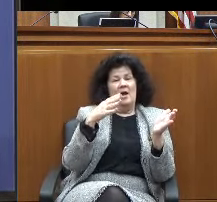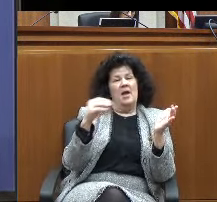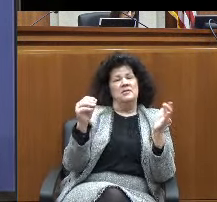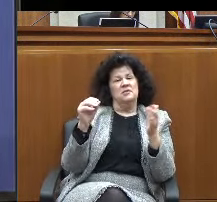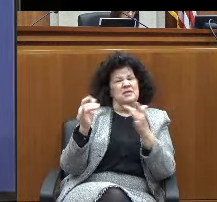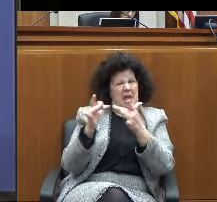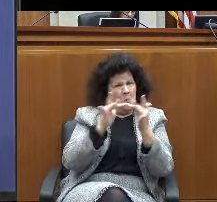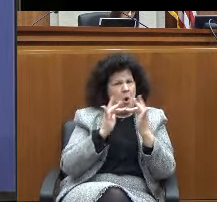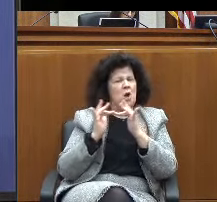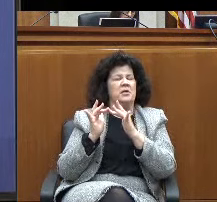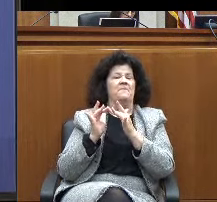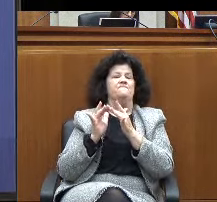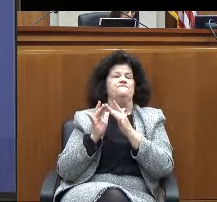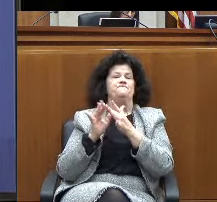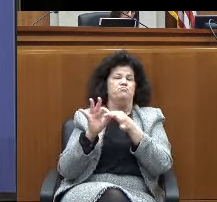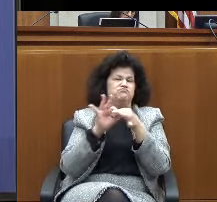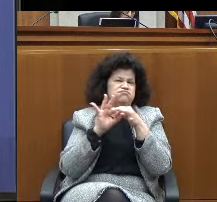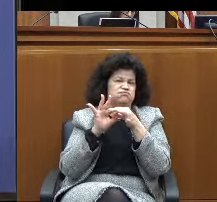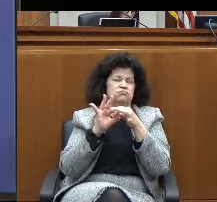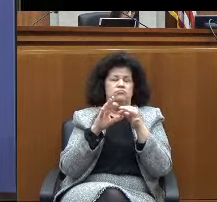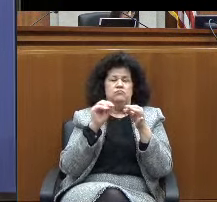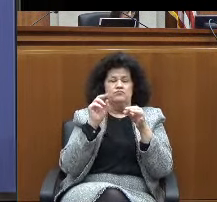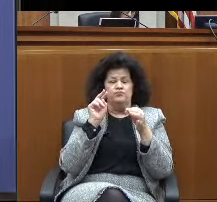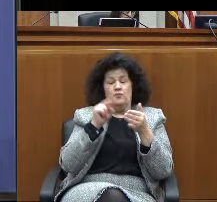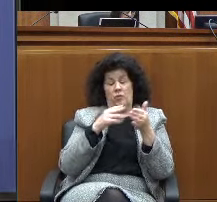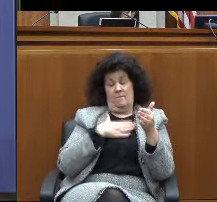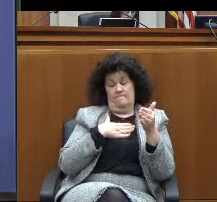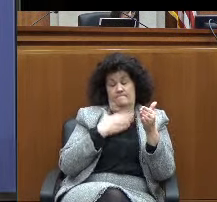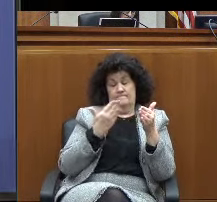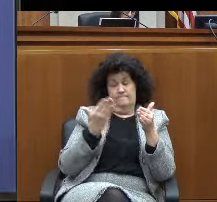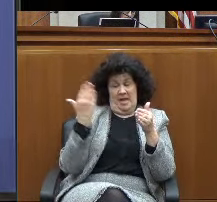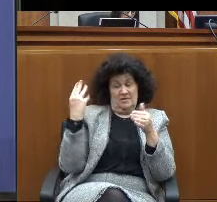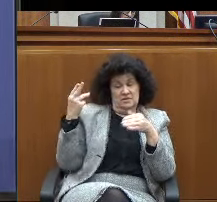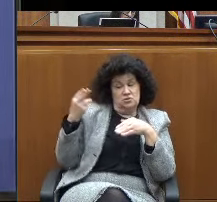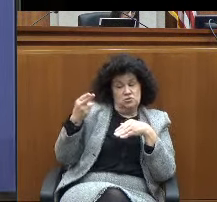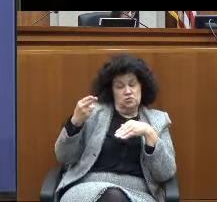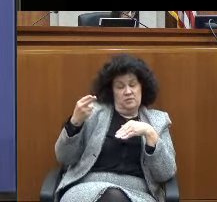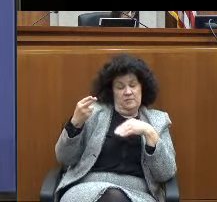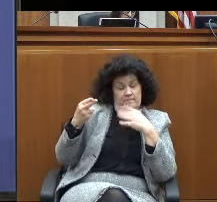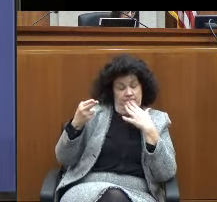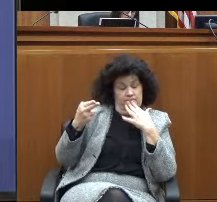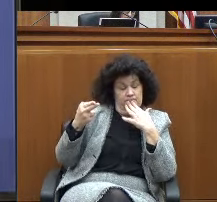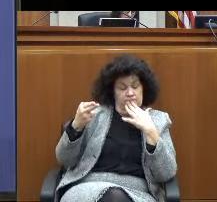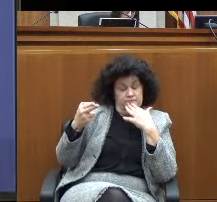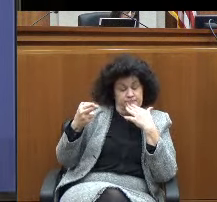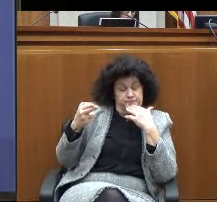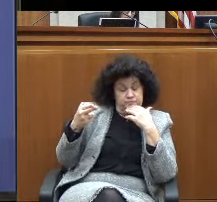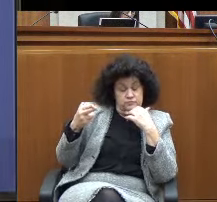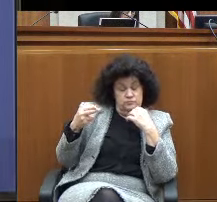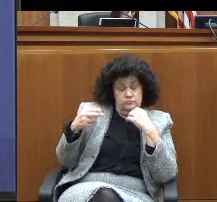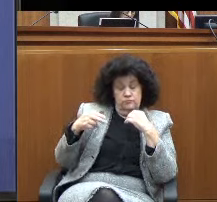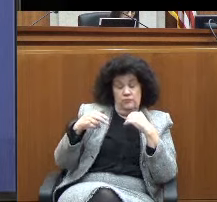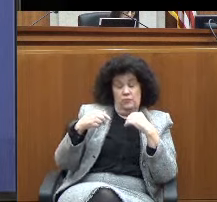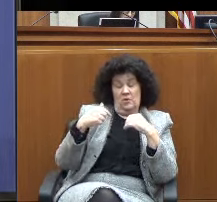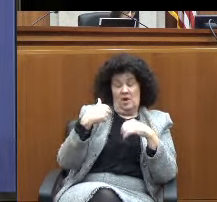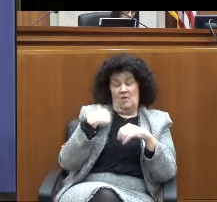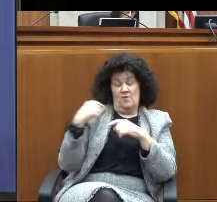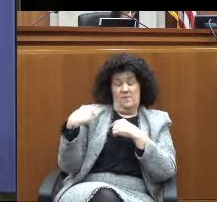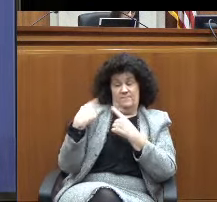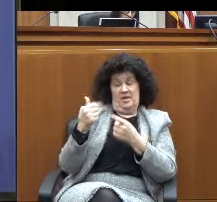the networking, and looking at my past history of I've been at the Satellite Center for 18